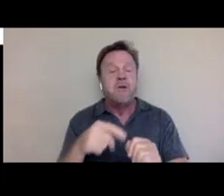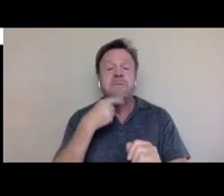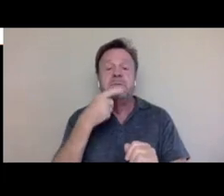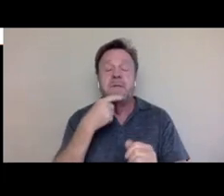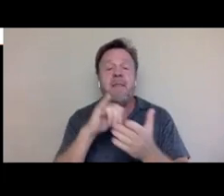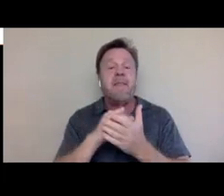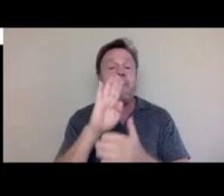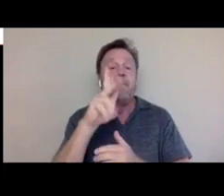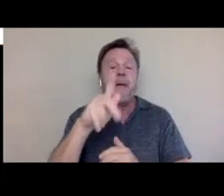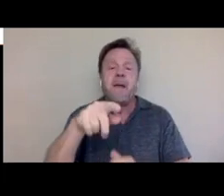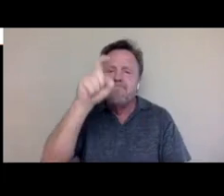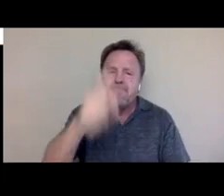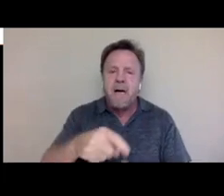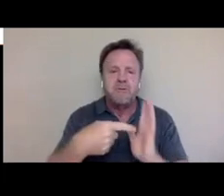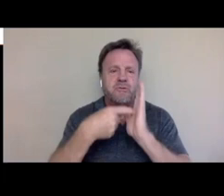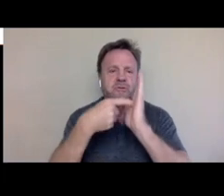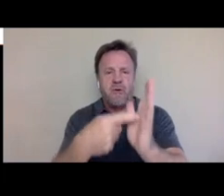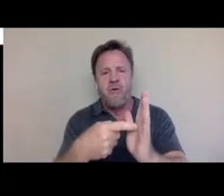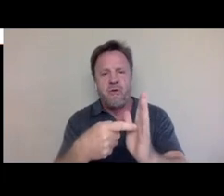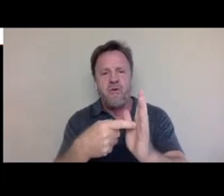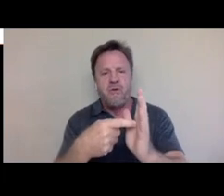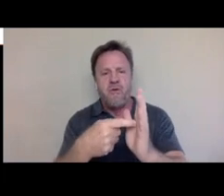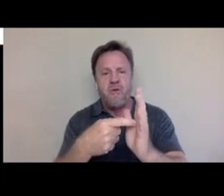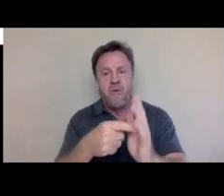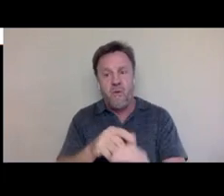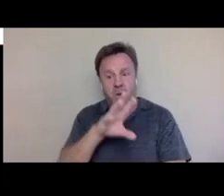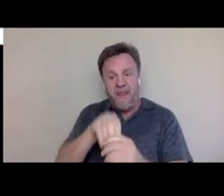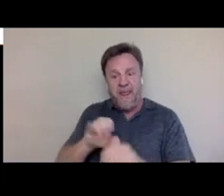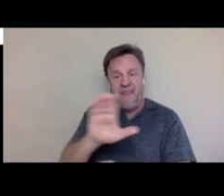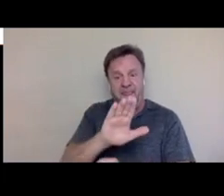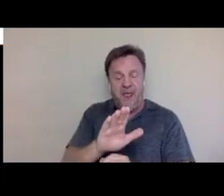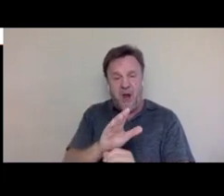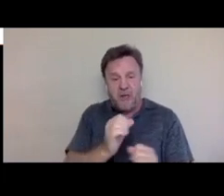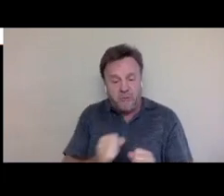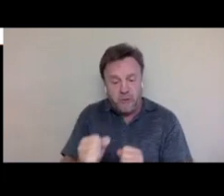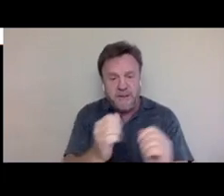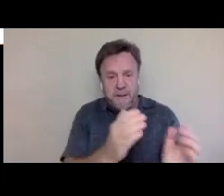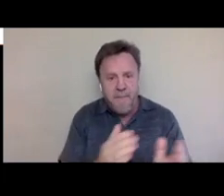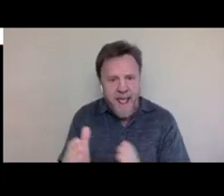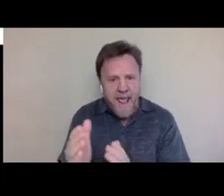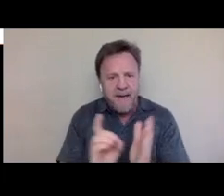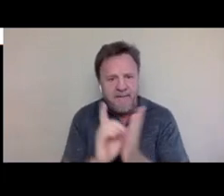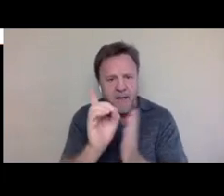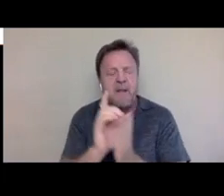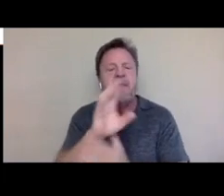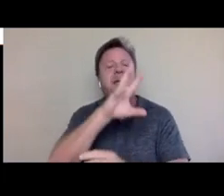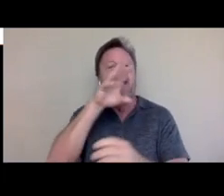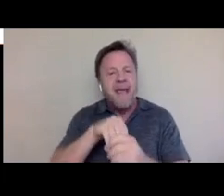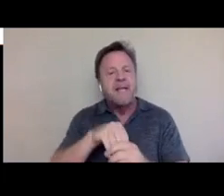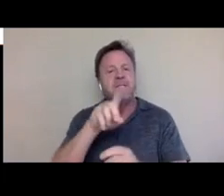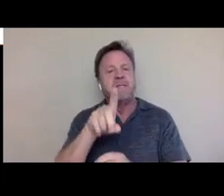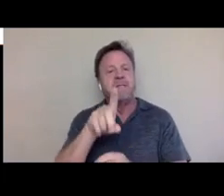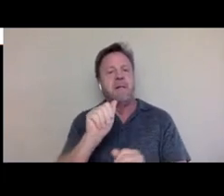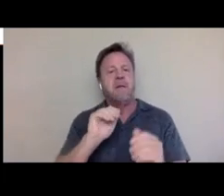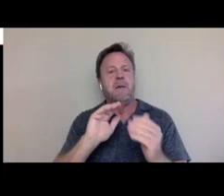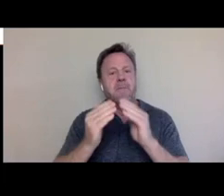bank must show in its strategic plan development that they engage the disability community.